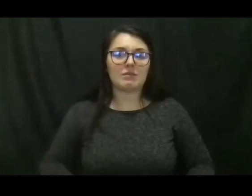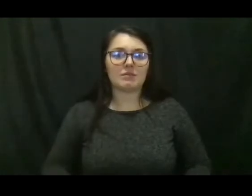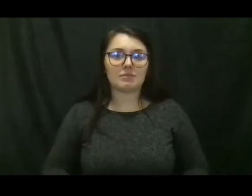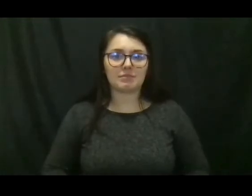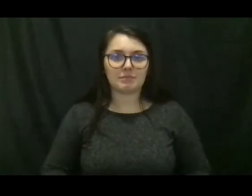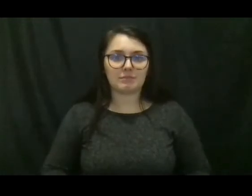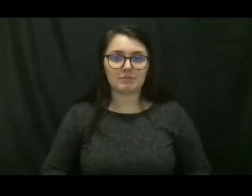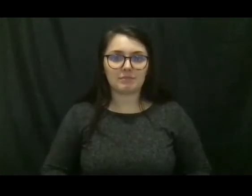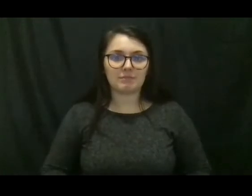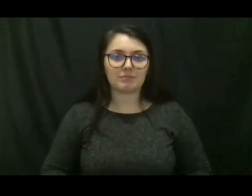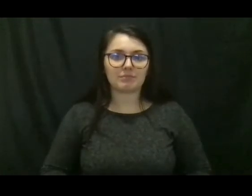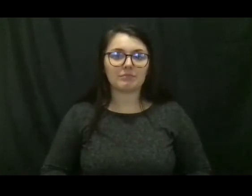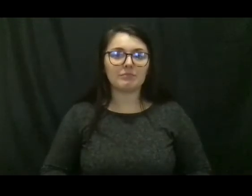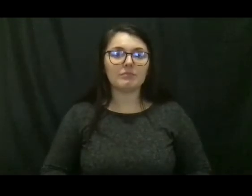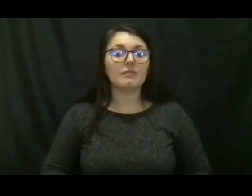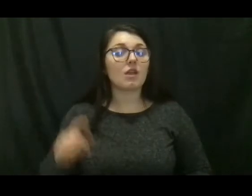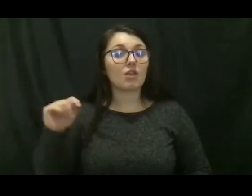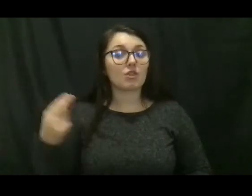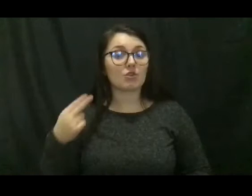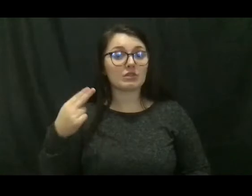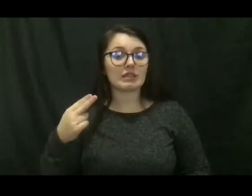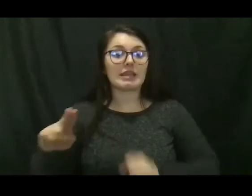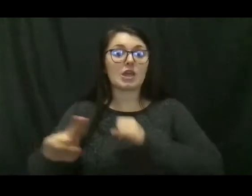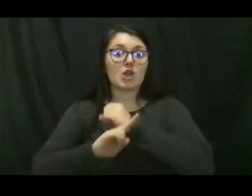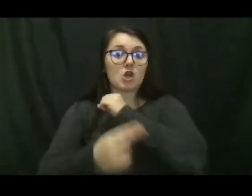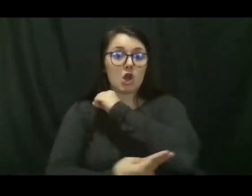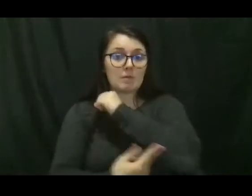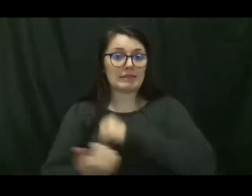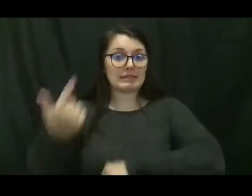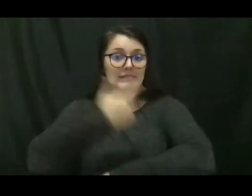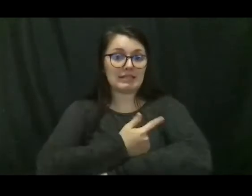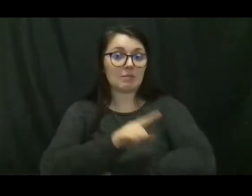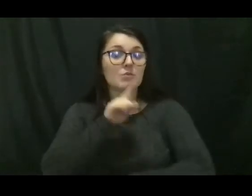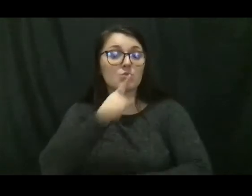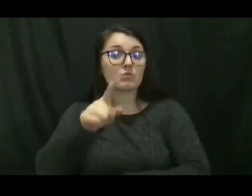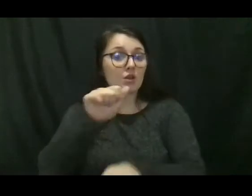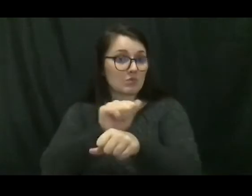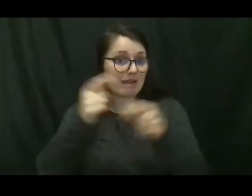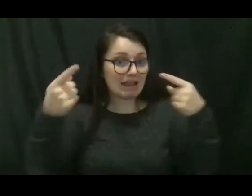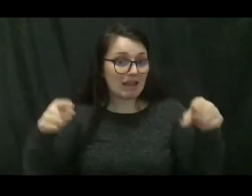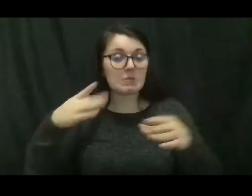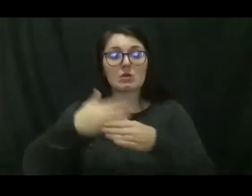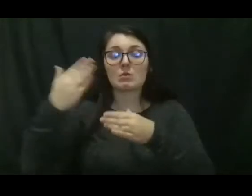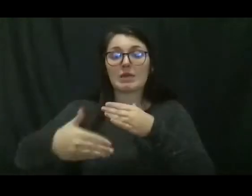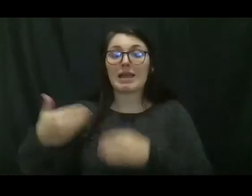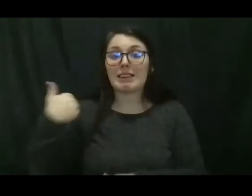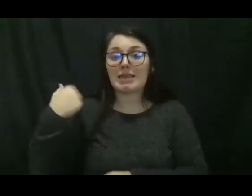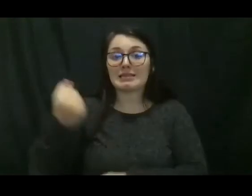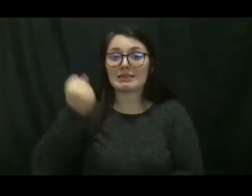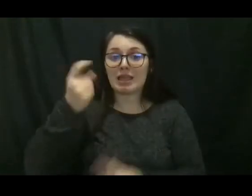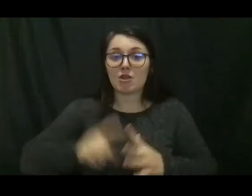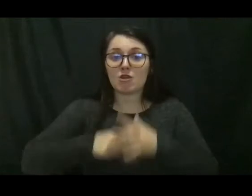over the place. Thursday is trash day, but we do our real work on weekends. Last Saturday, we started with a pair